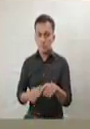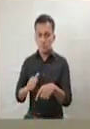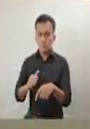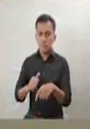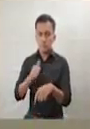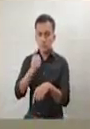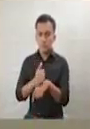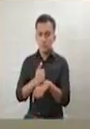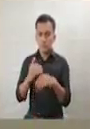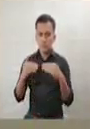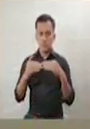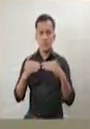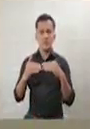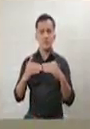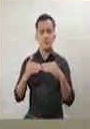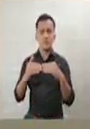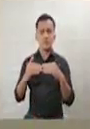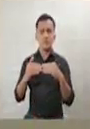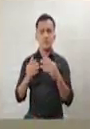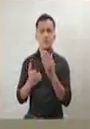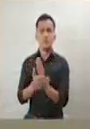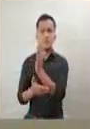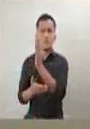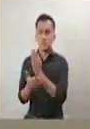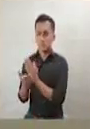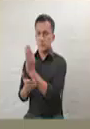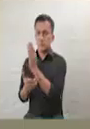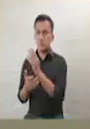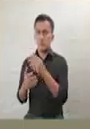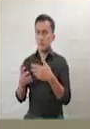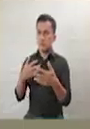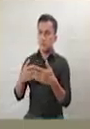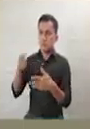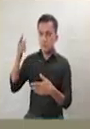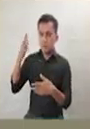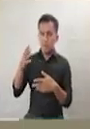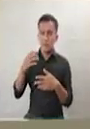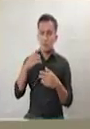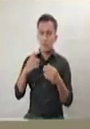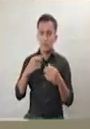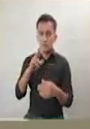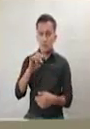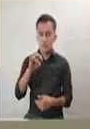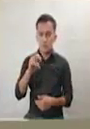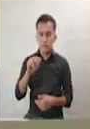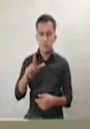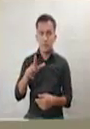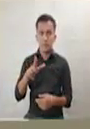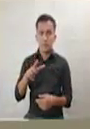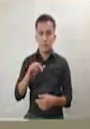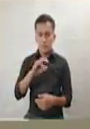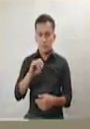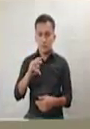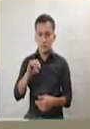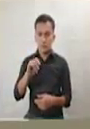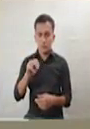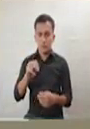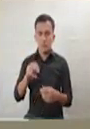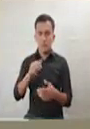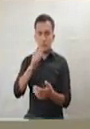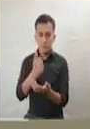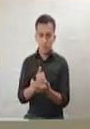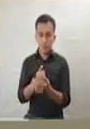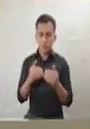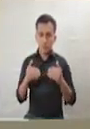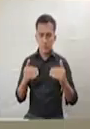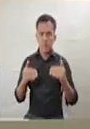rights. Because even God, we are created by God by fear, rational and irrational. We have to establish an equal footing of rights